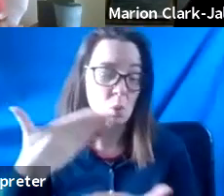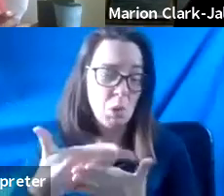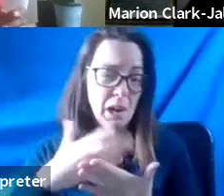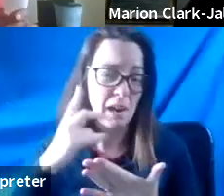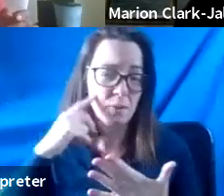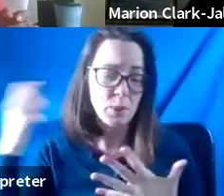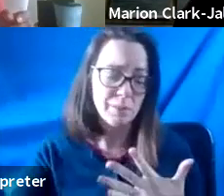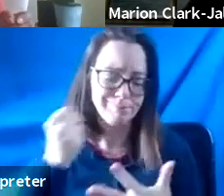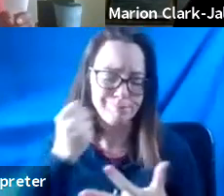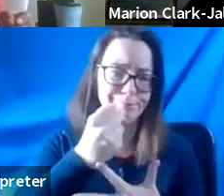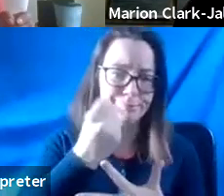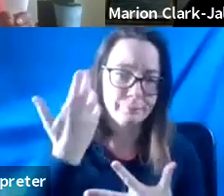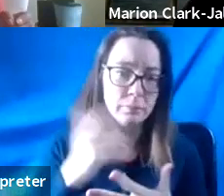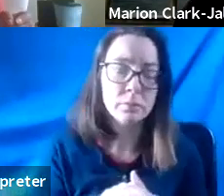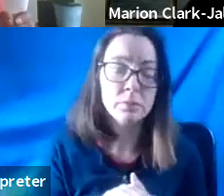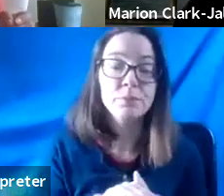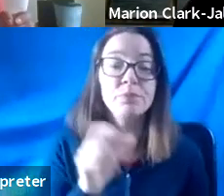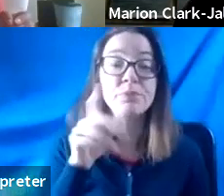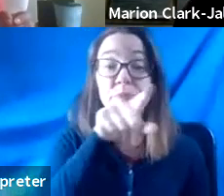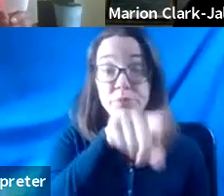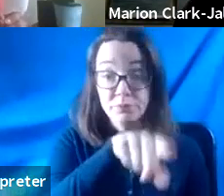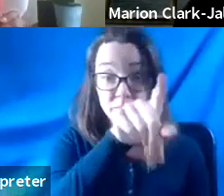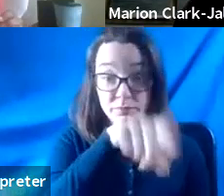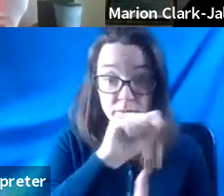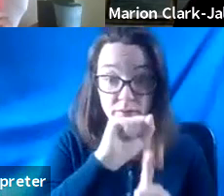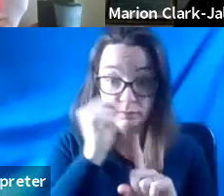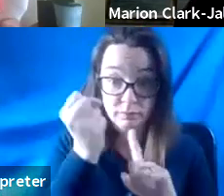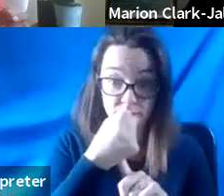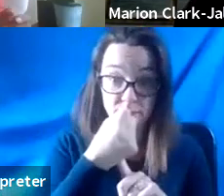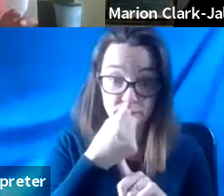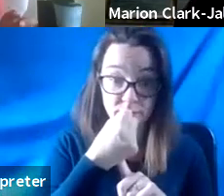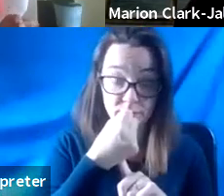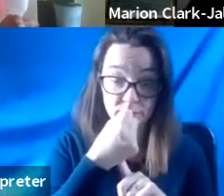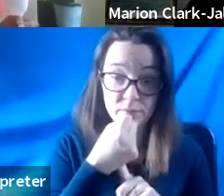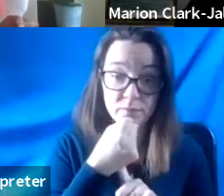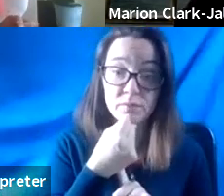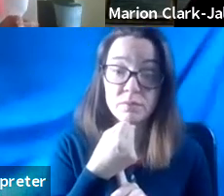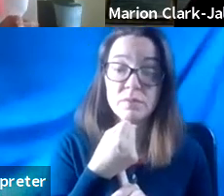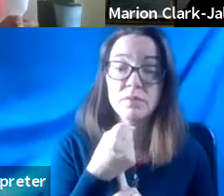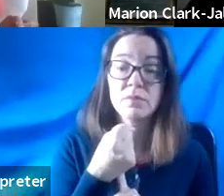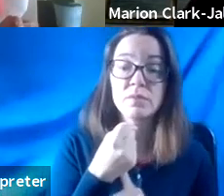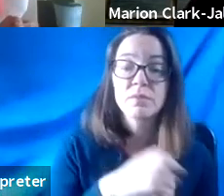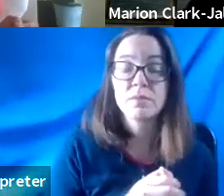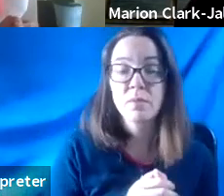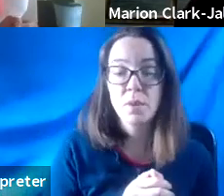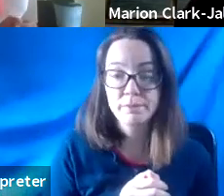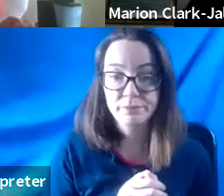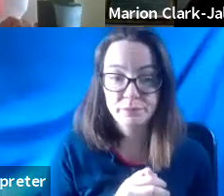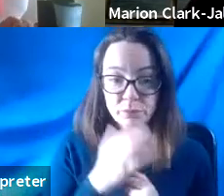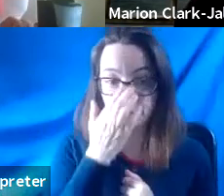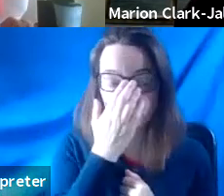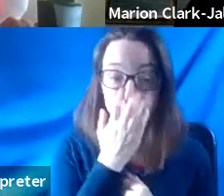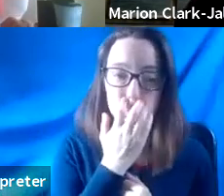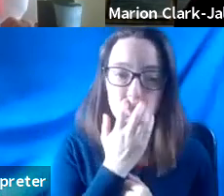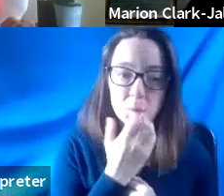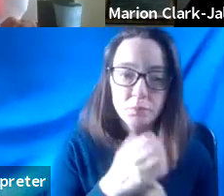have 3 groups. And so here's a scenario that I want you to try to use that examine indirect skill. So